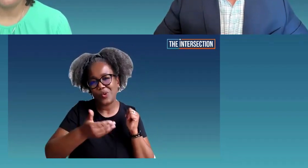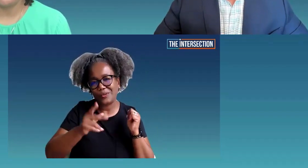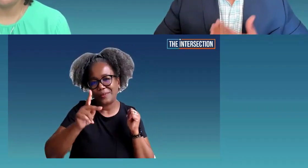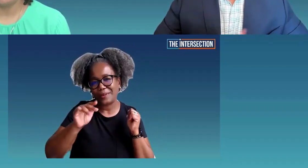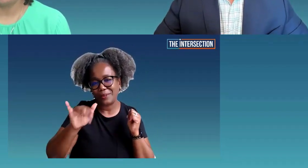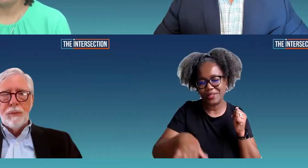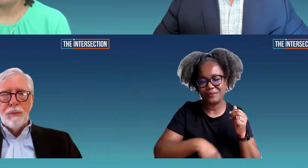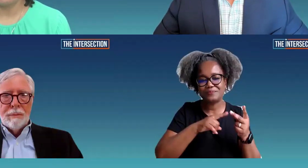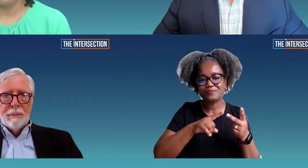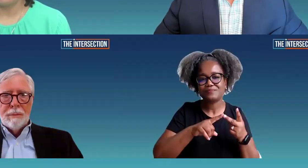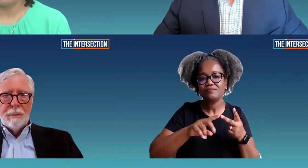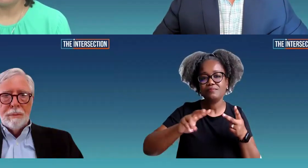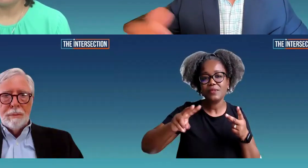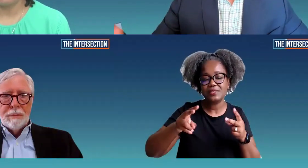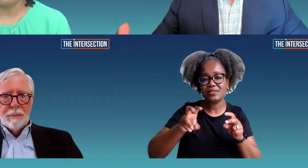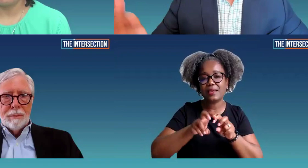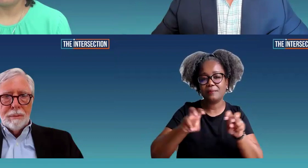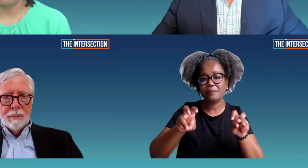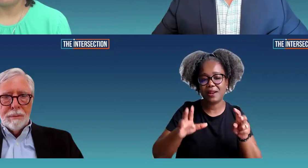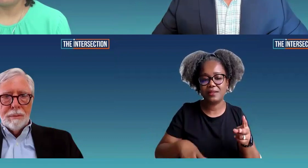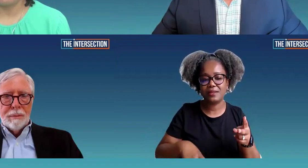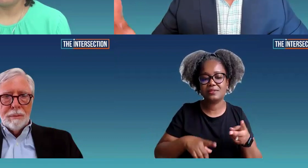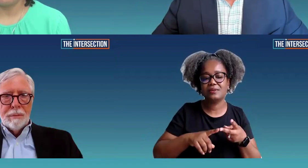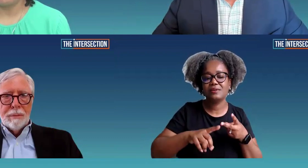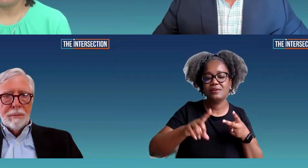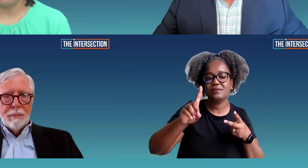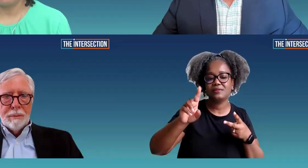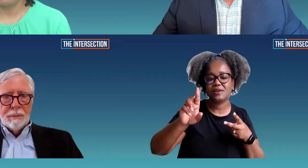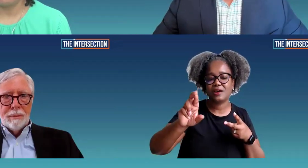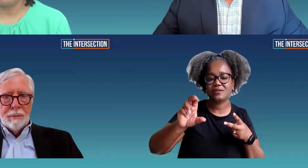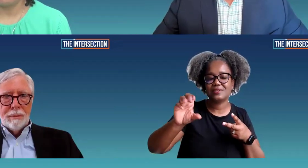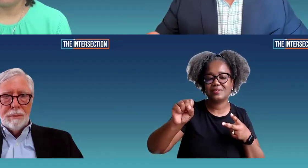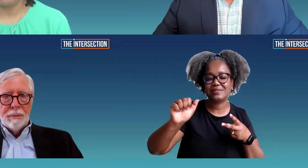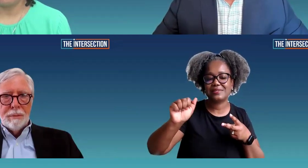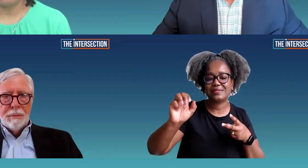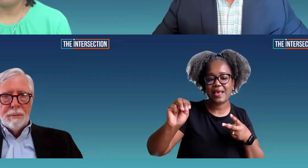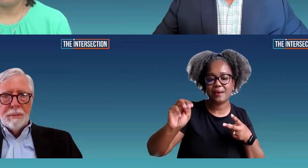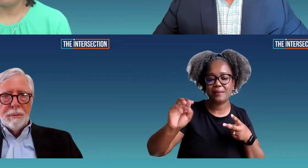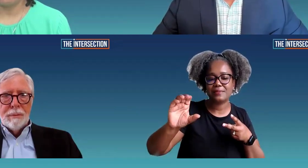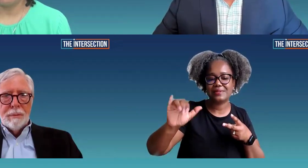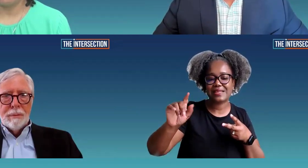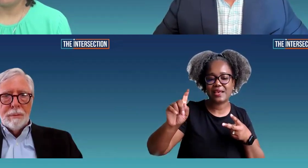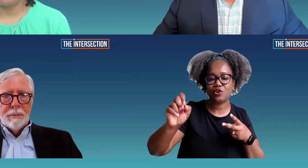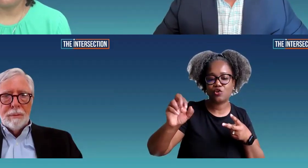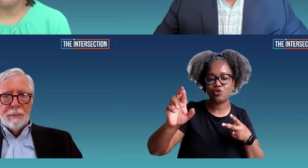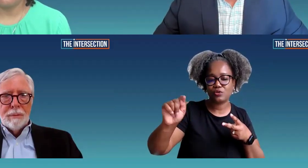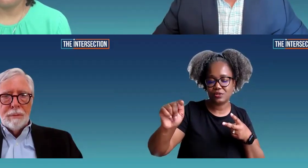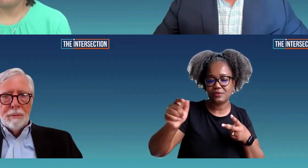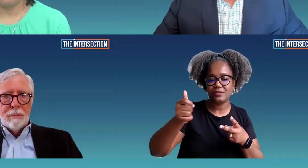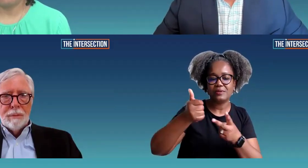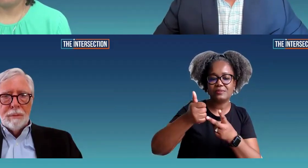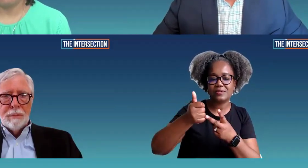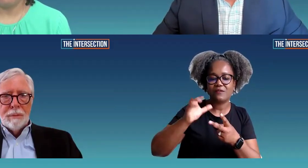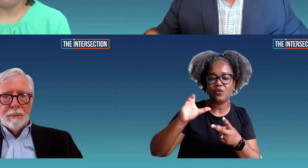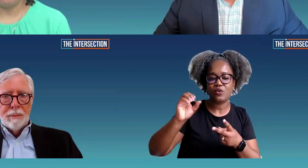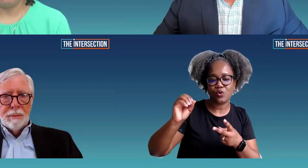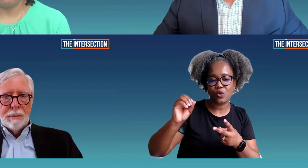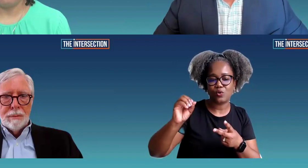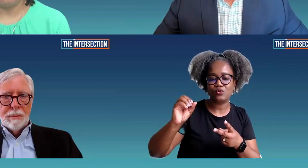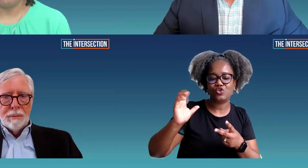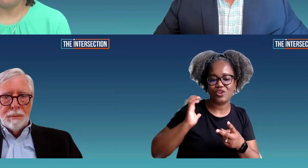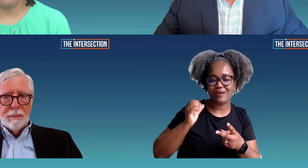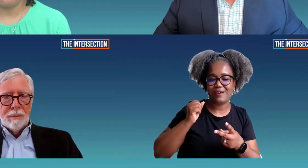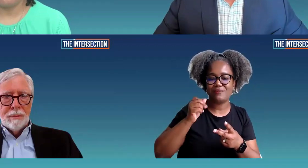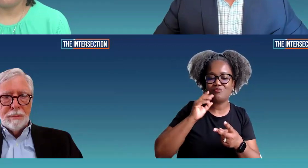Dr. Sam Seickert. He is a professor of medicine and co-chair of the UNC Lineberger Cancer Center Equity